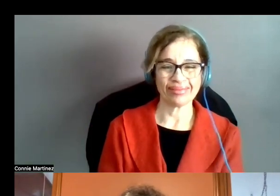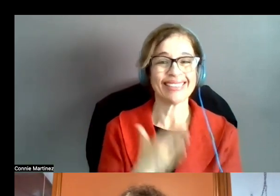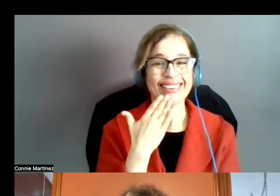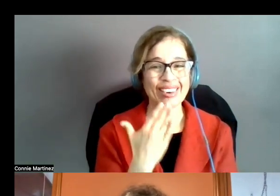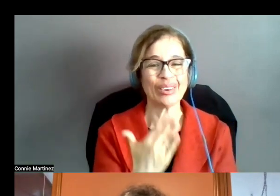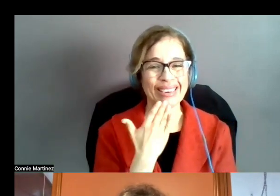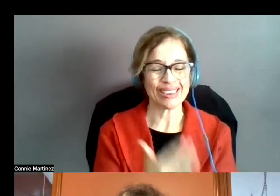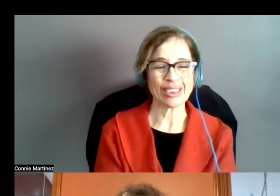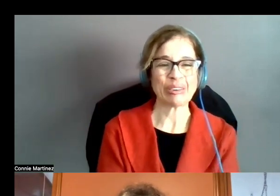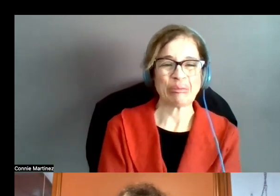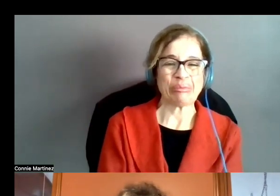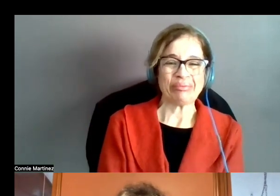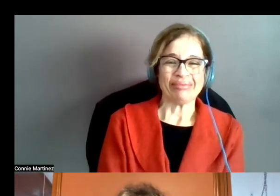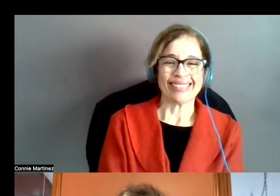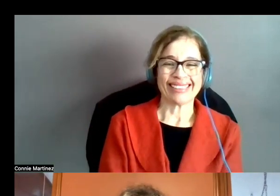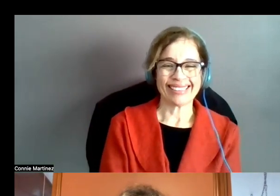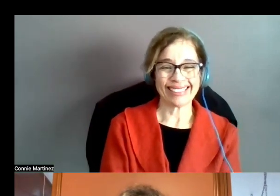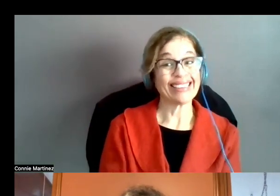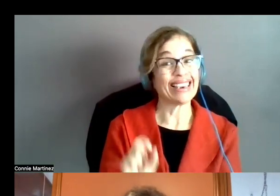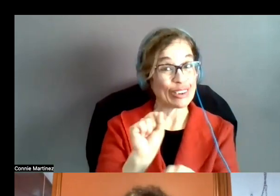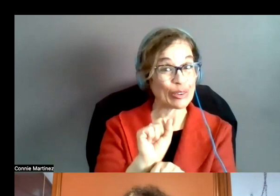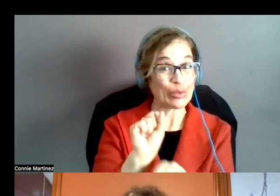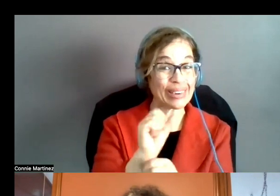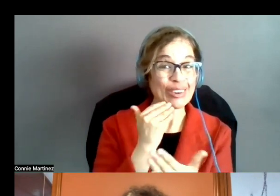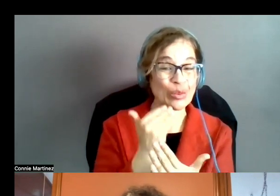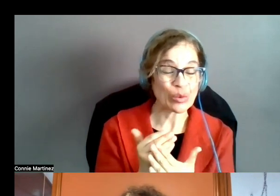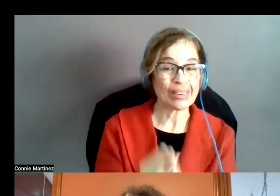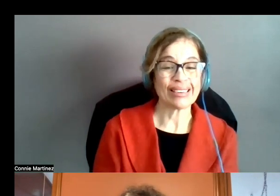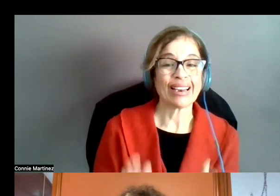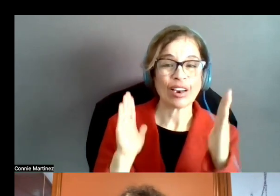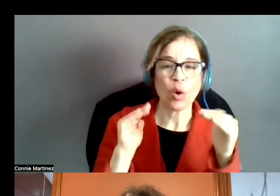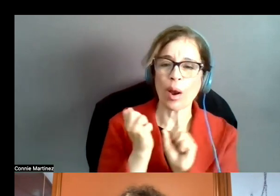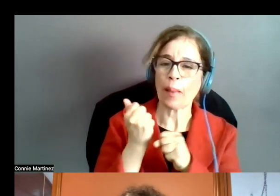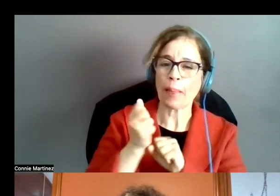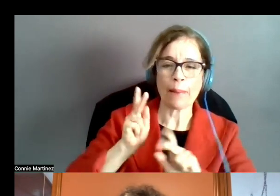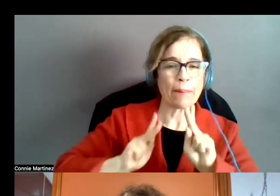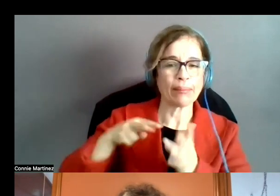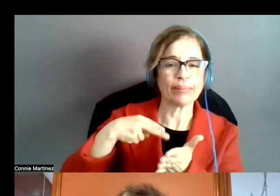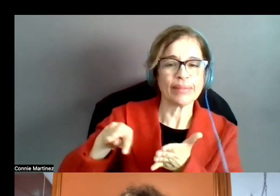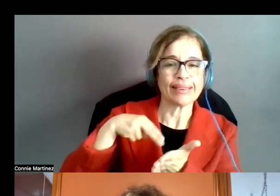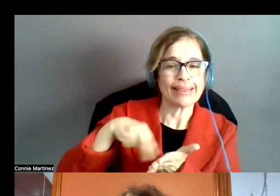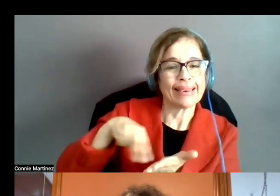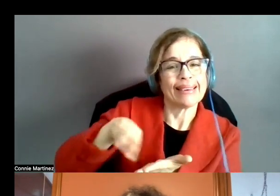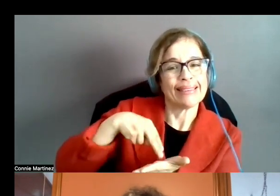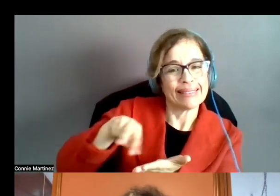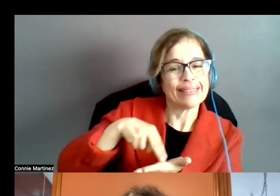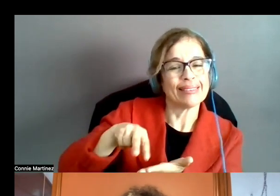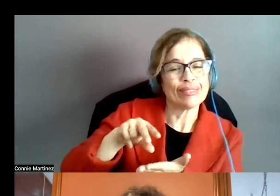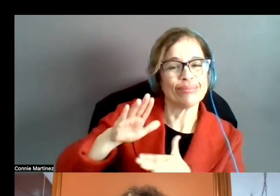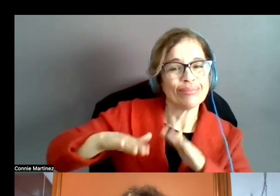Great. It works too. Hey, hopefully we're making people dance. They feel the